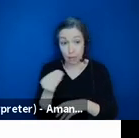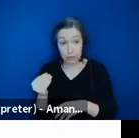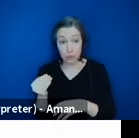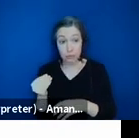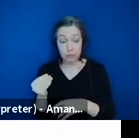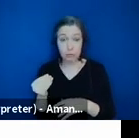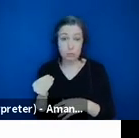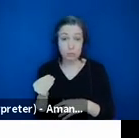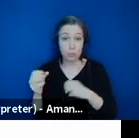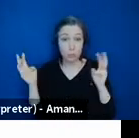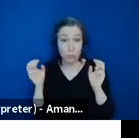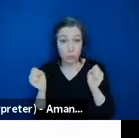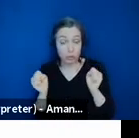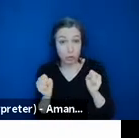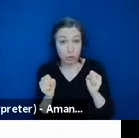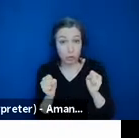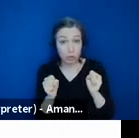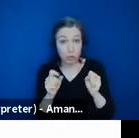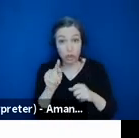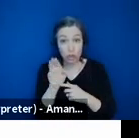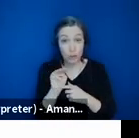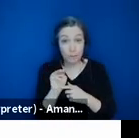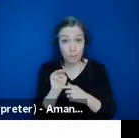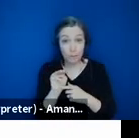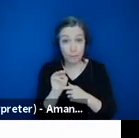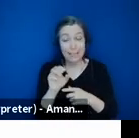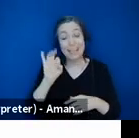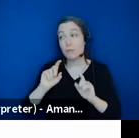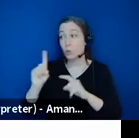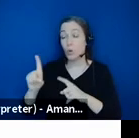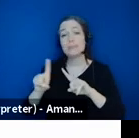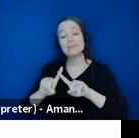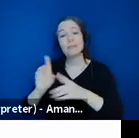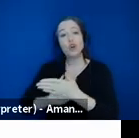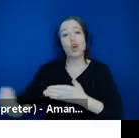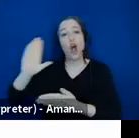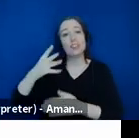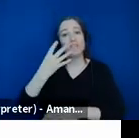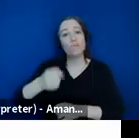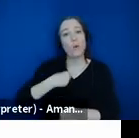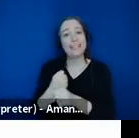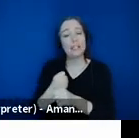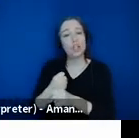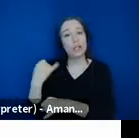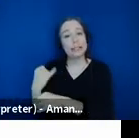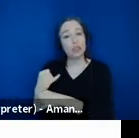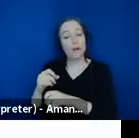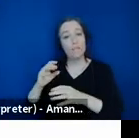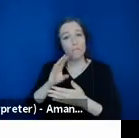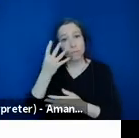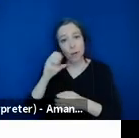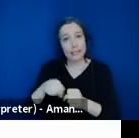two at FCC and then have those transfer to your four year institution, which saves you both time and money. Depending on what your